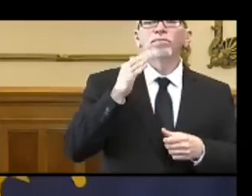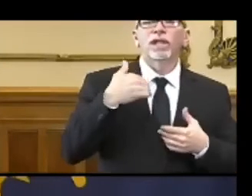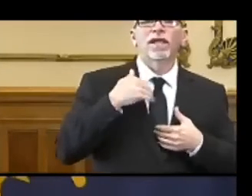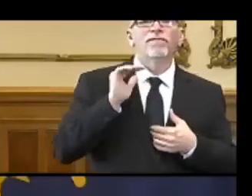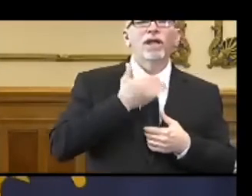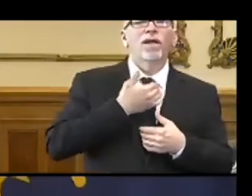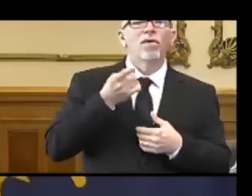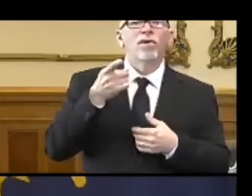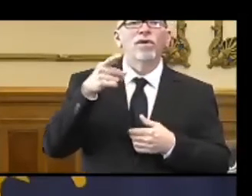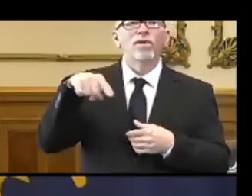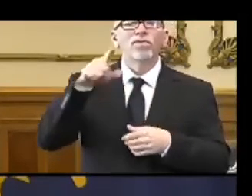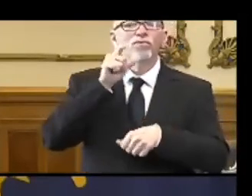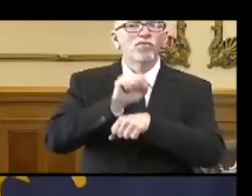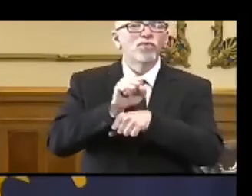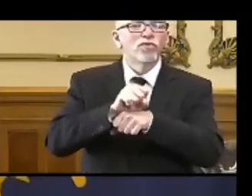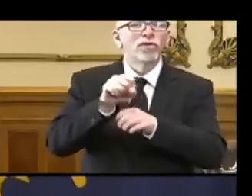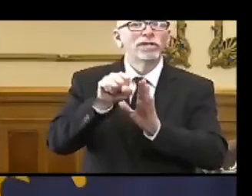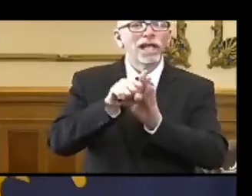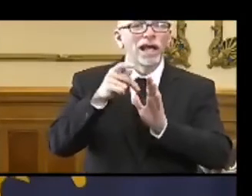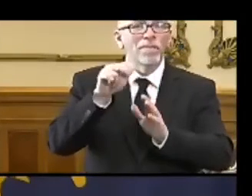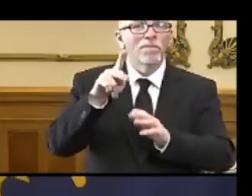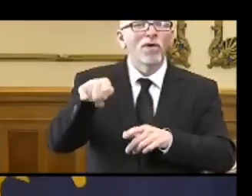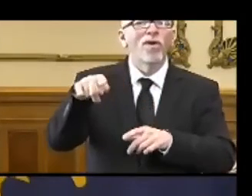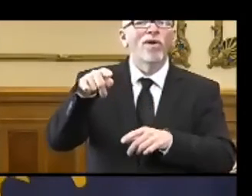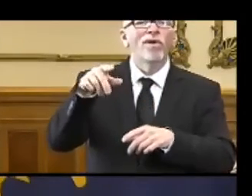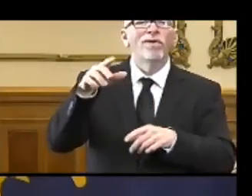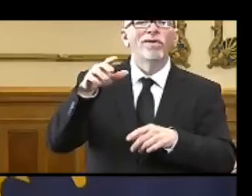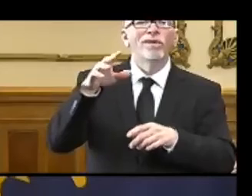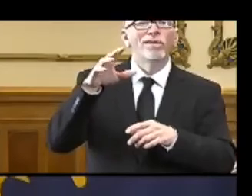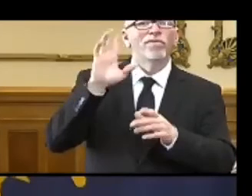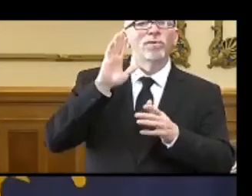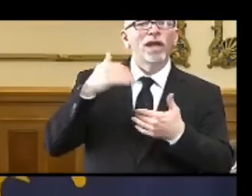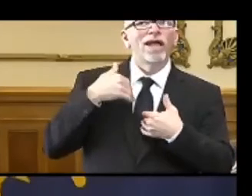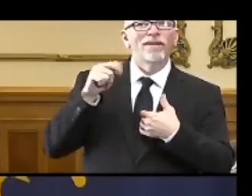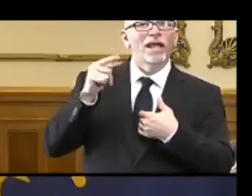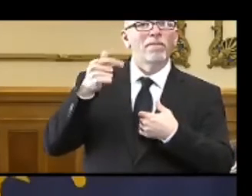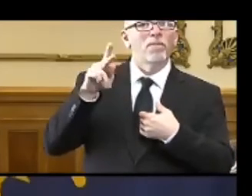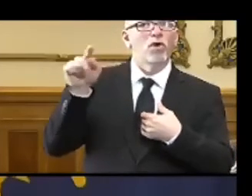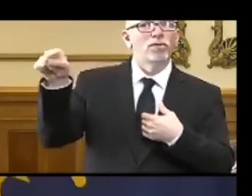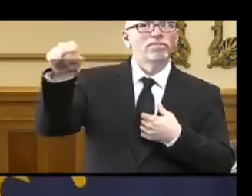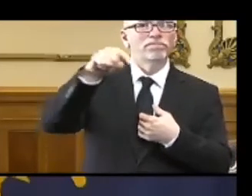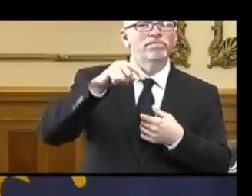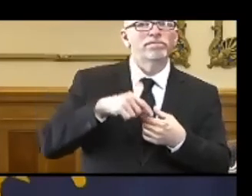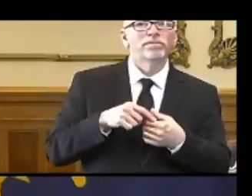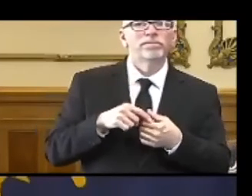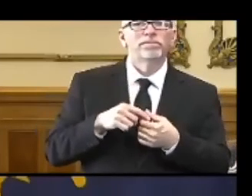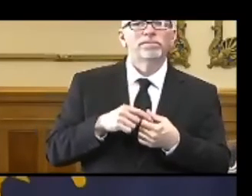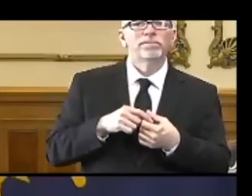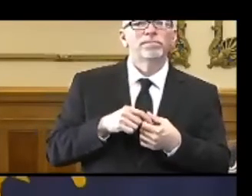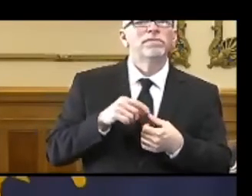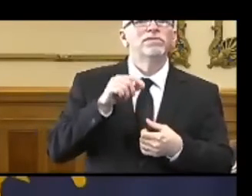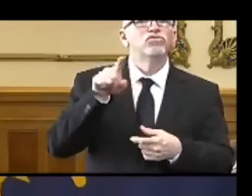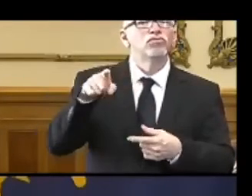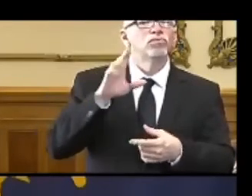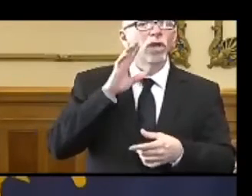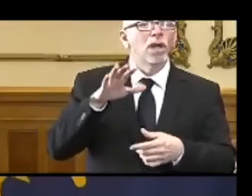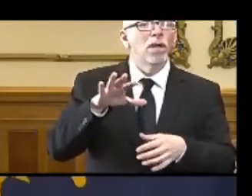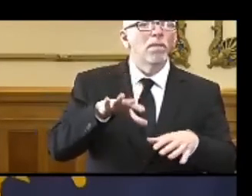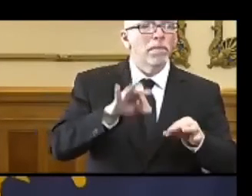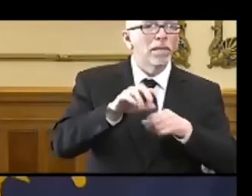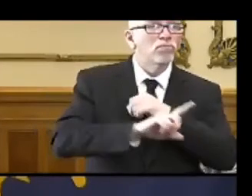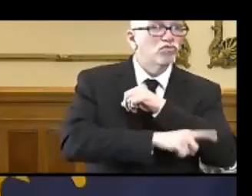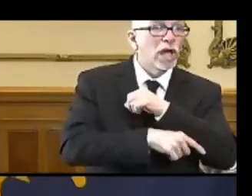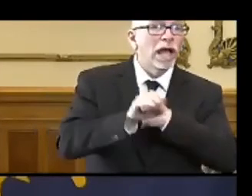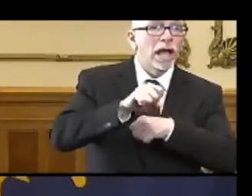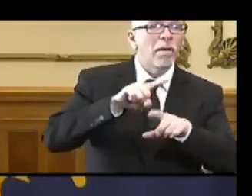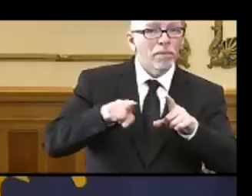conservation officers, et cetera, and our state personnel at our parks, obviously not just collecting trash, but doing a whole